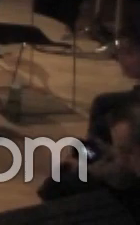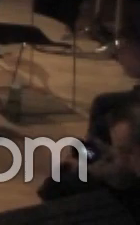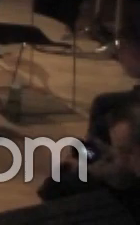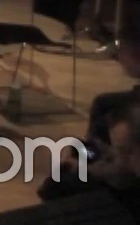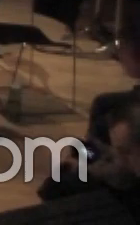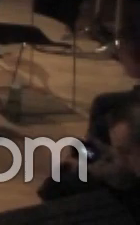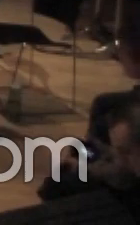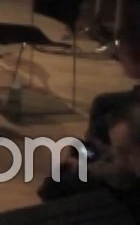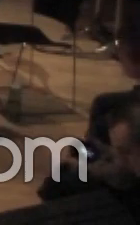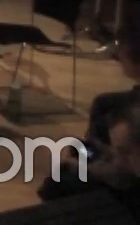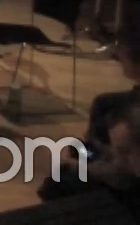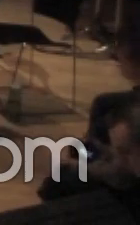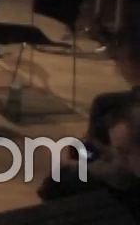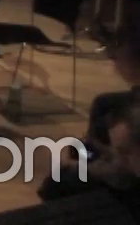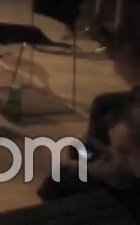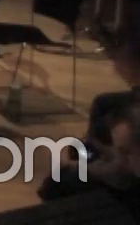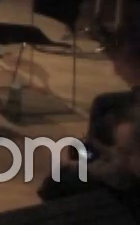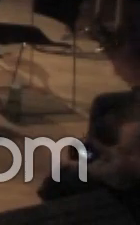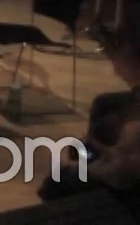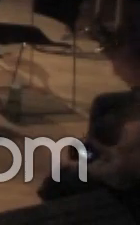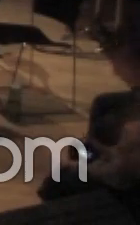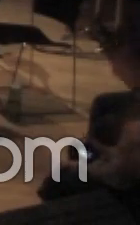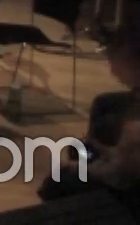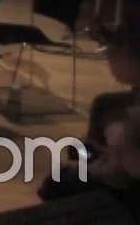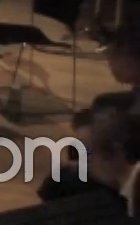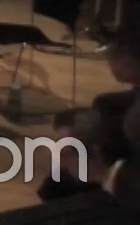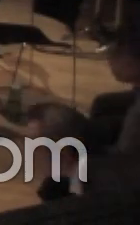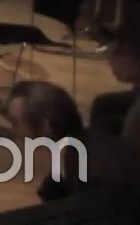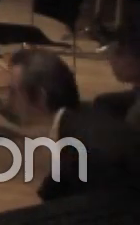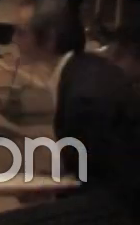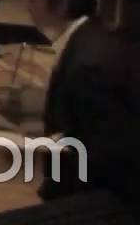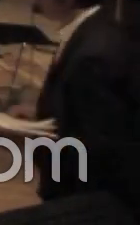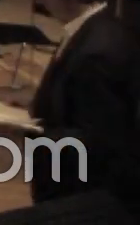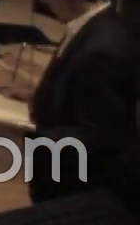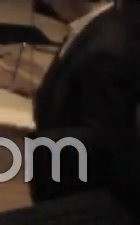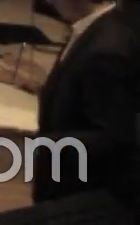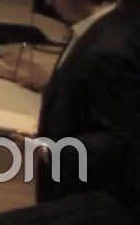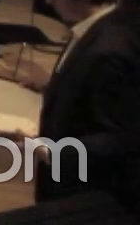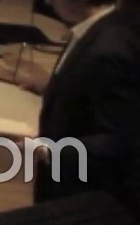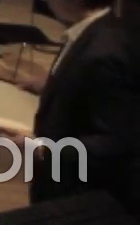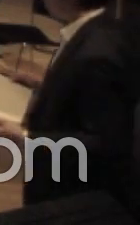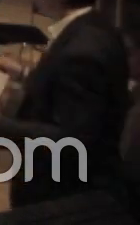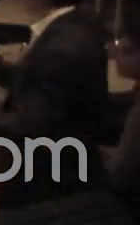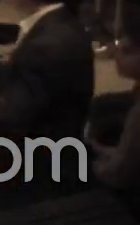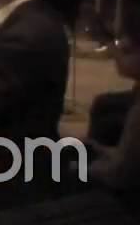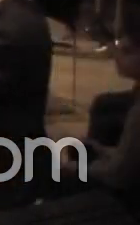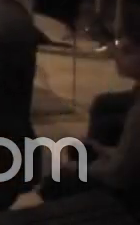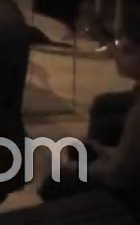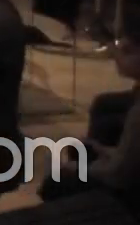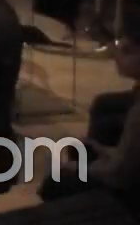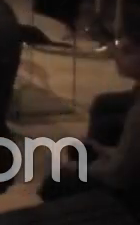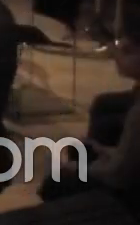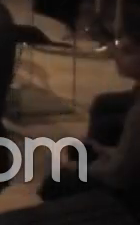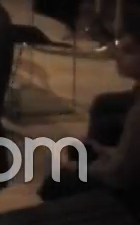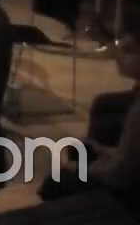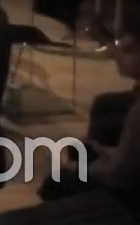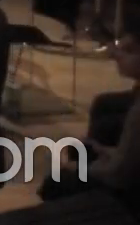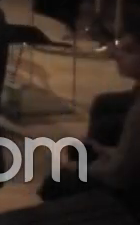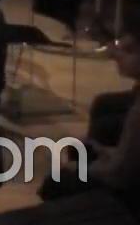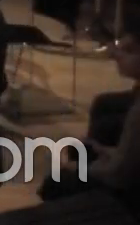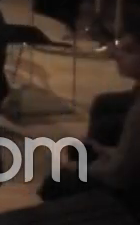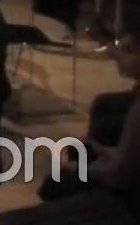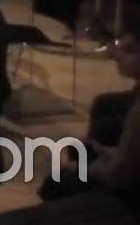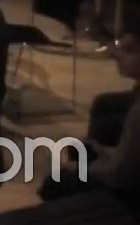reason what a stupid thing to say young man turns around and looks at the young woman who comes in and goes towards